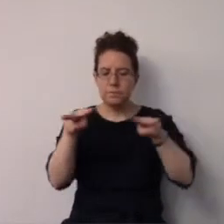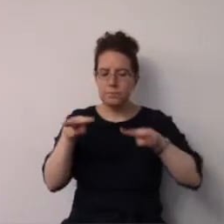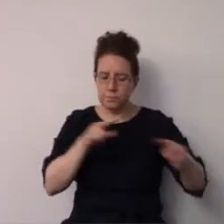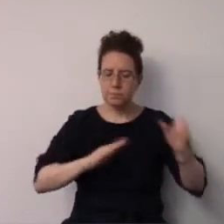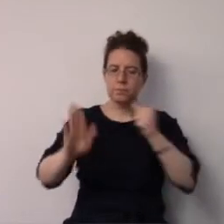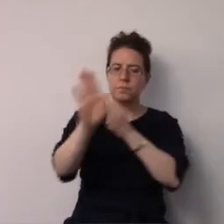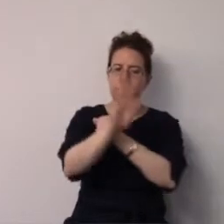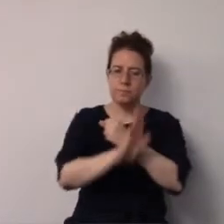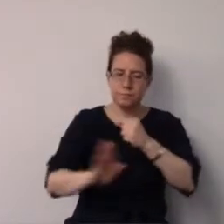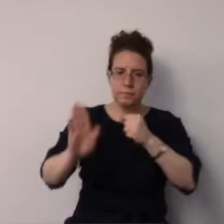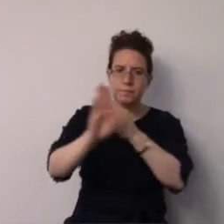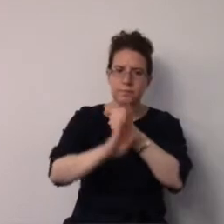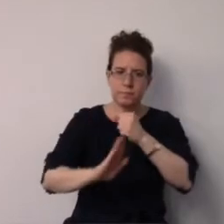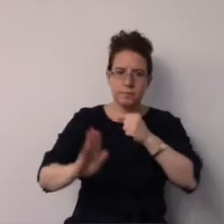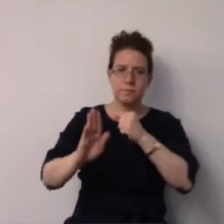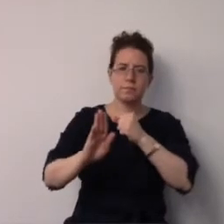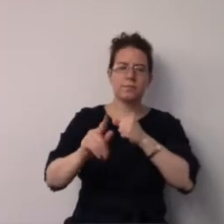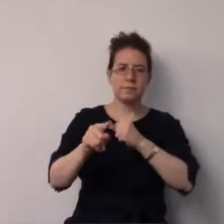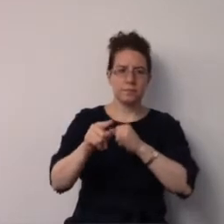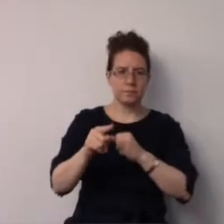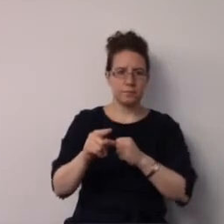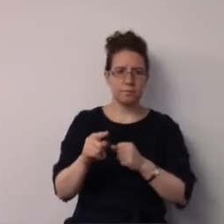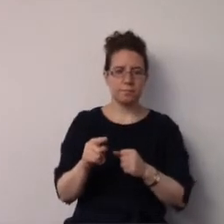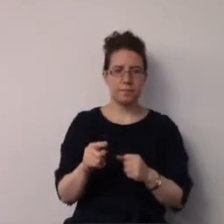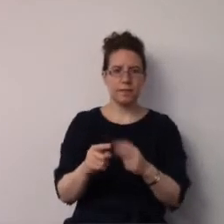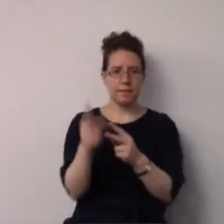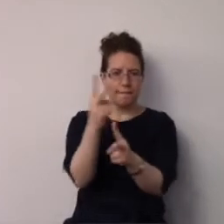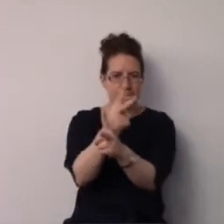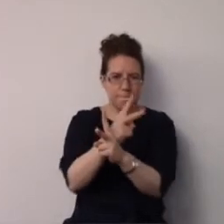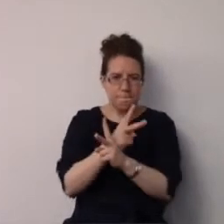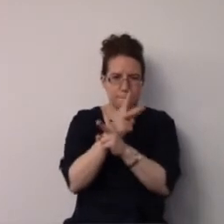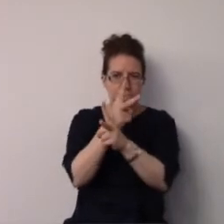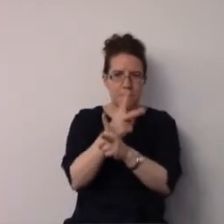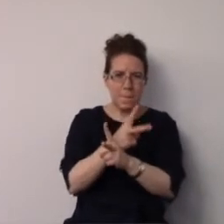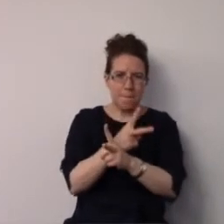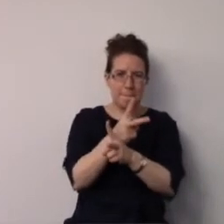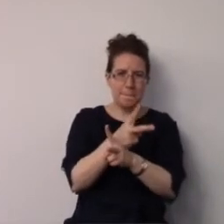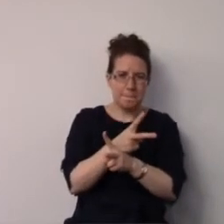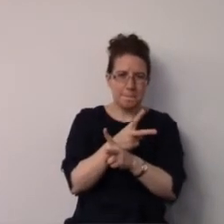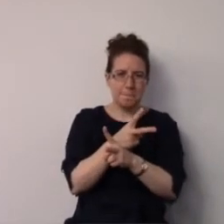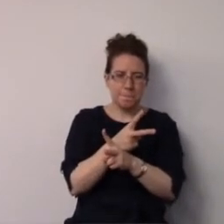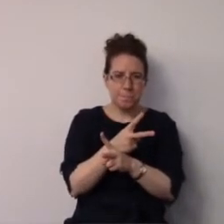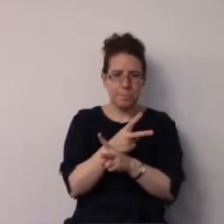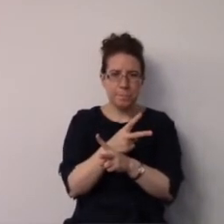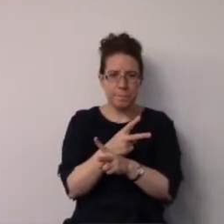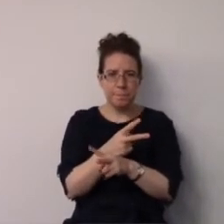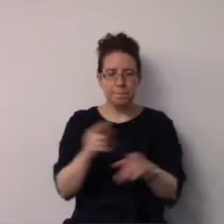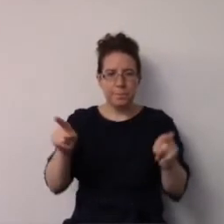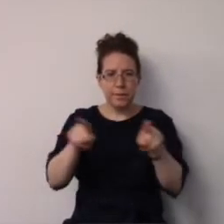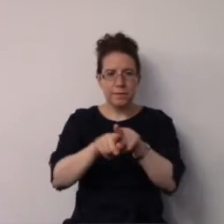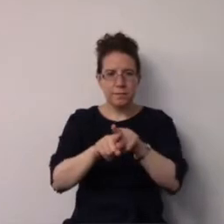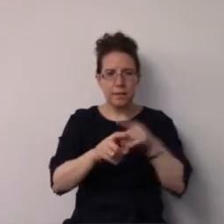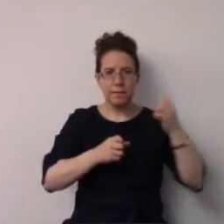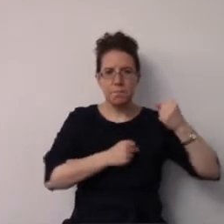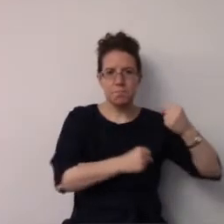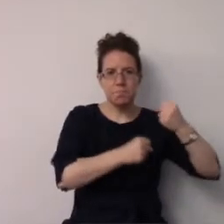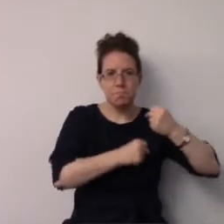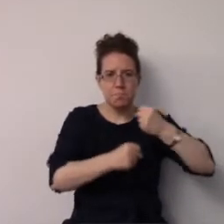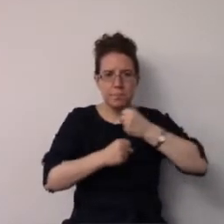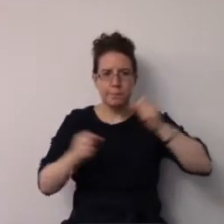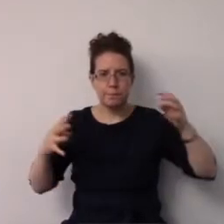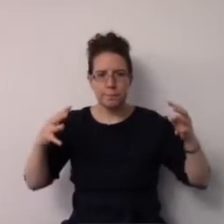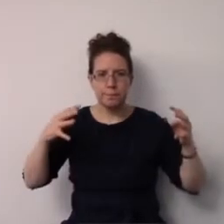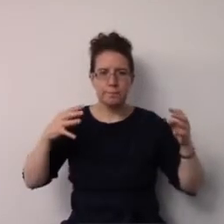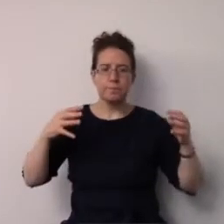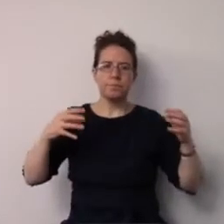Hallelujah. I know that because His word says that. Can you thank Him for